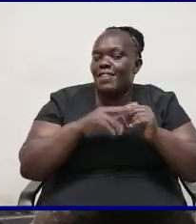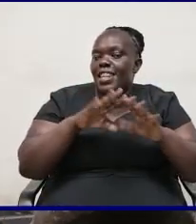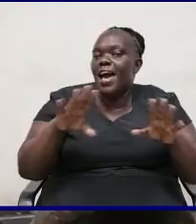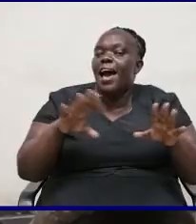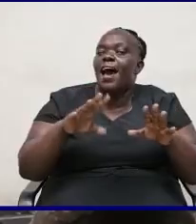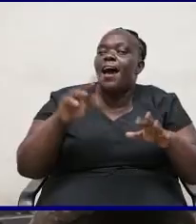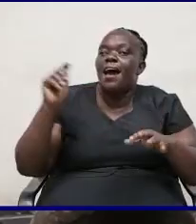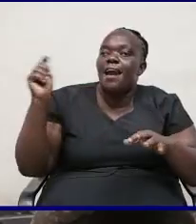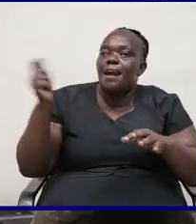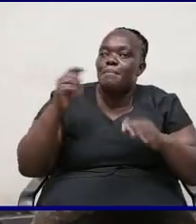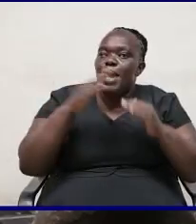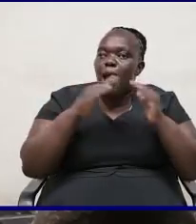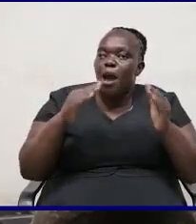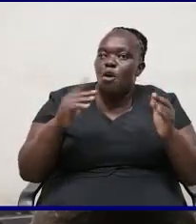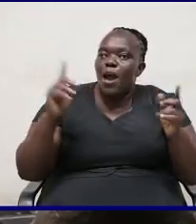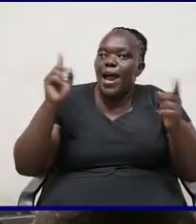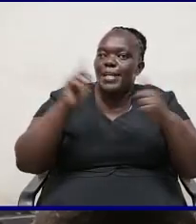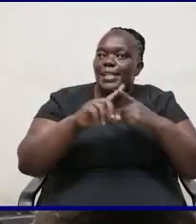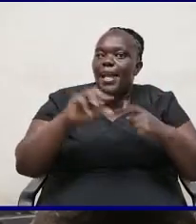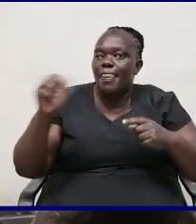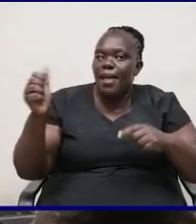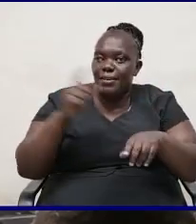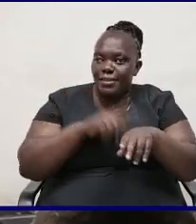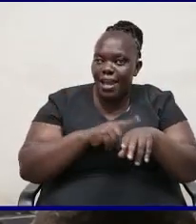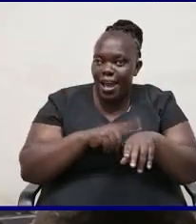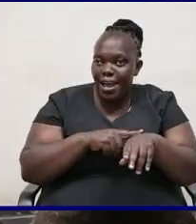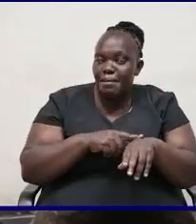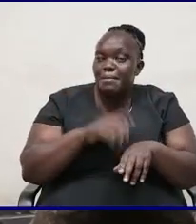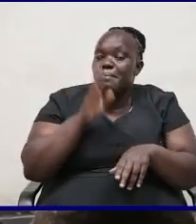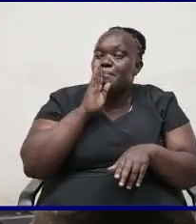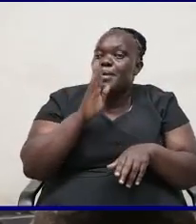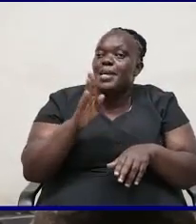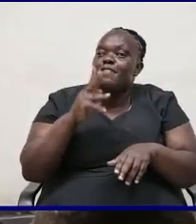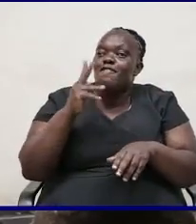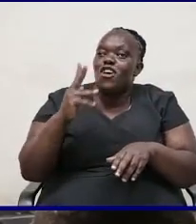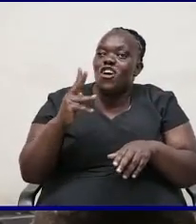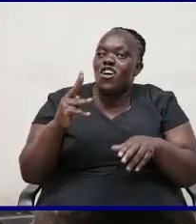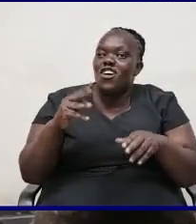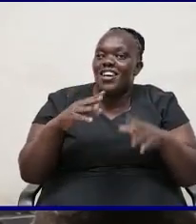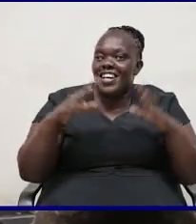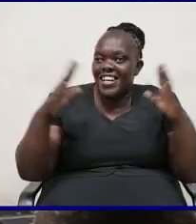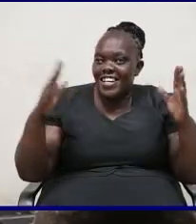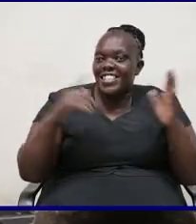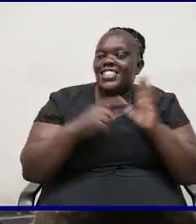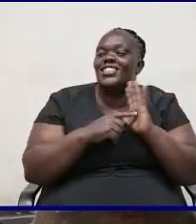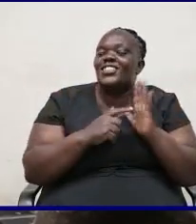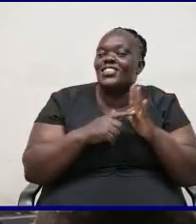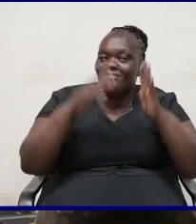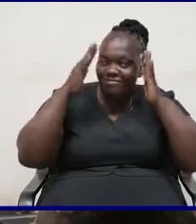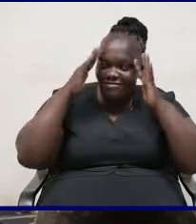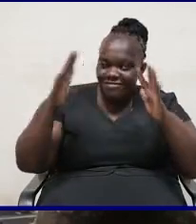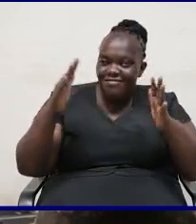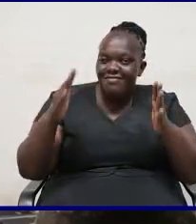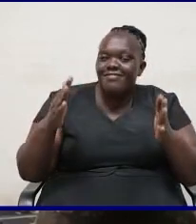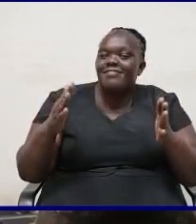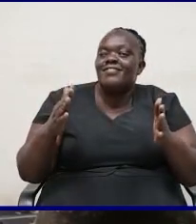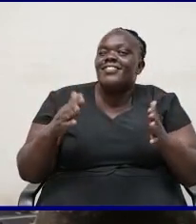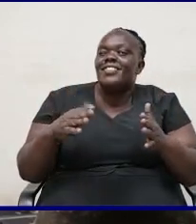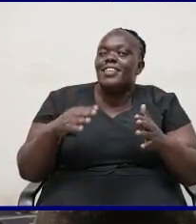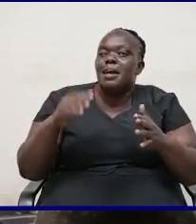Harambee House Annex. Until such another time, it's been 4 great shows focusing on